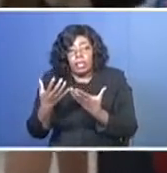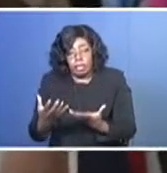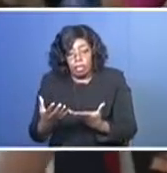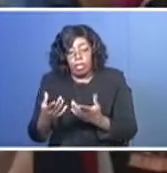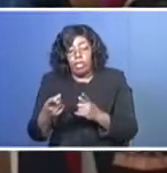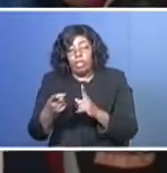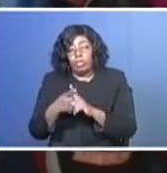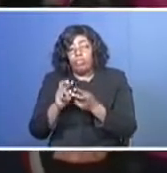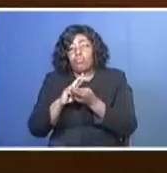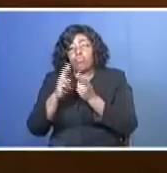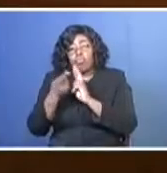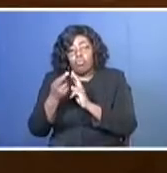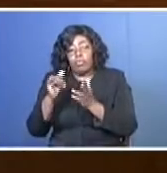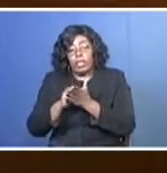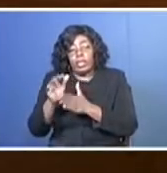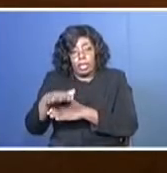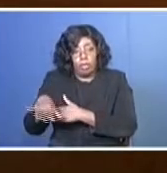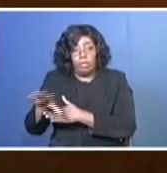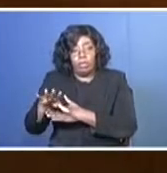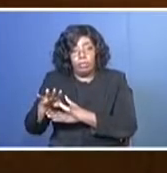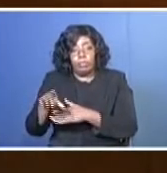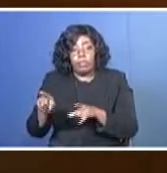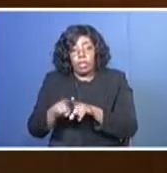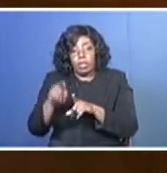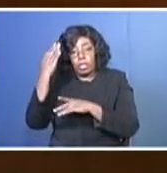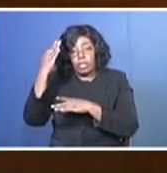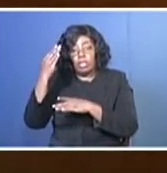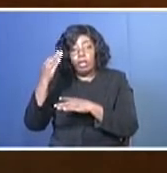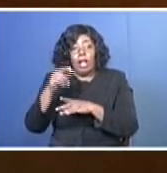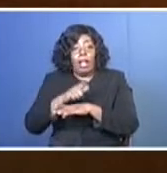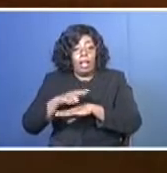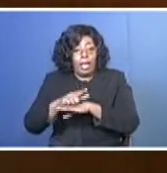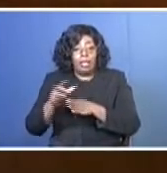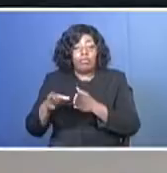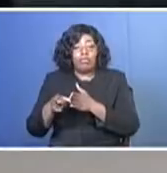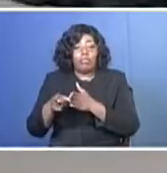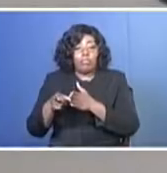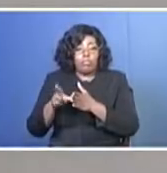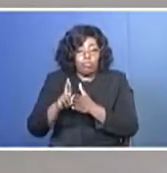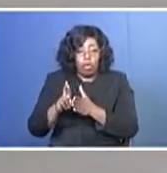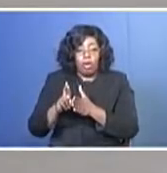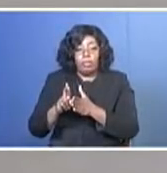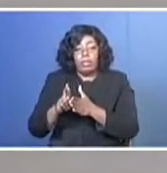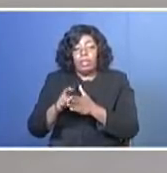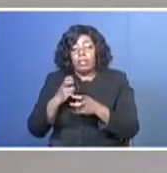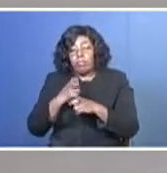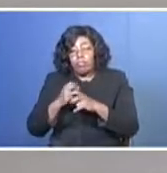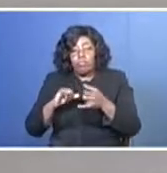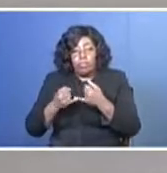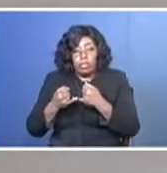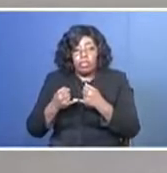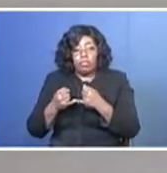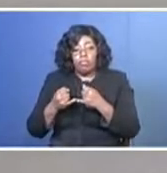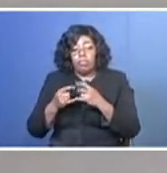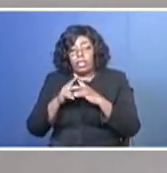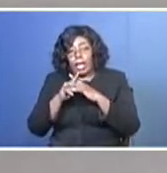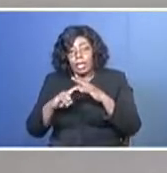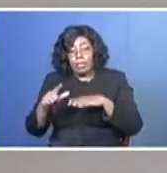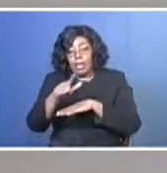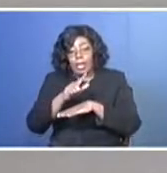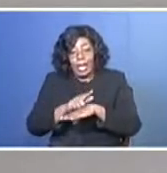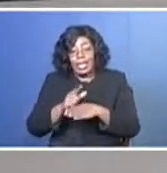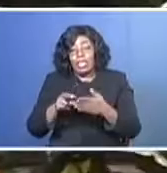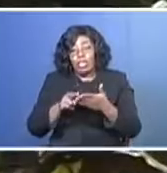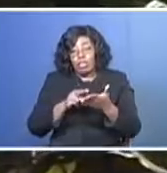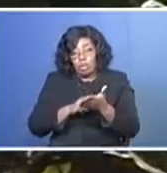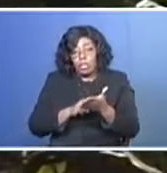revolutionize that sector. He acknowledges land reform has long been a thorny issue, while the absence of a proper land